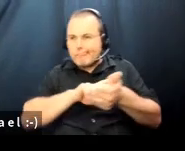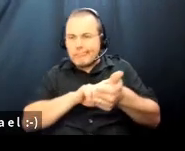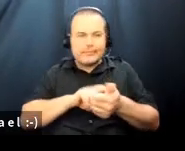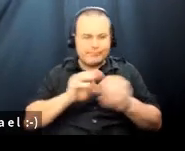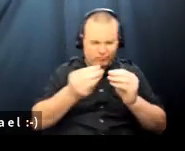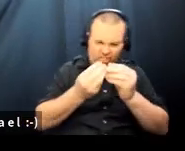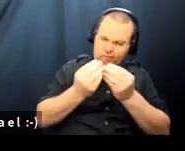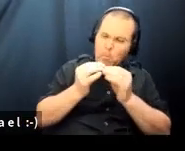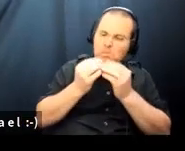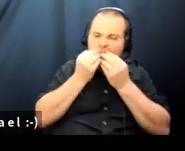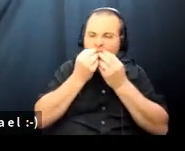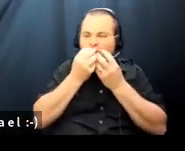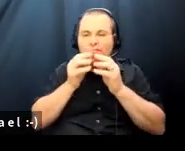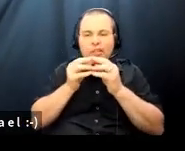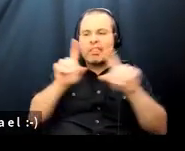and